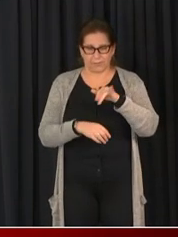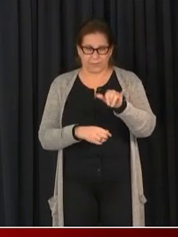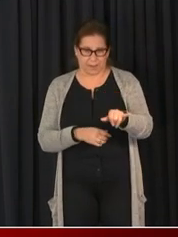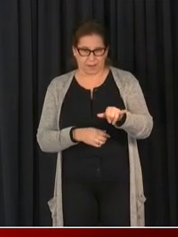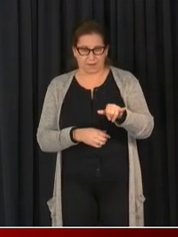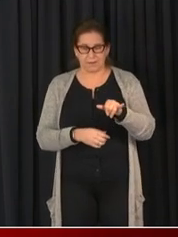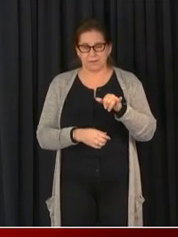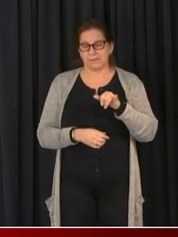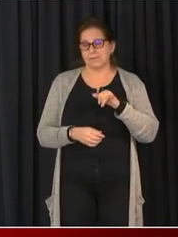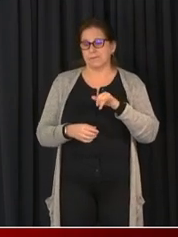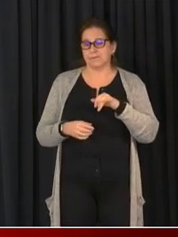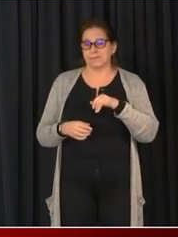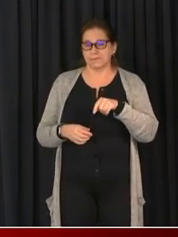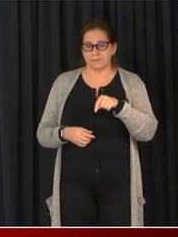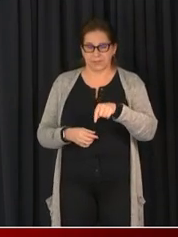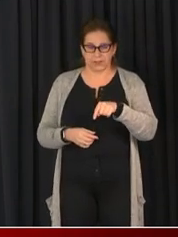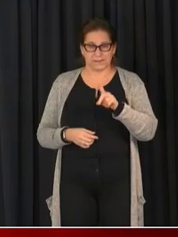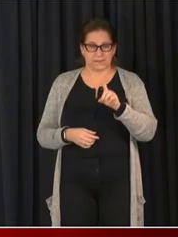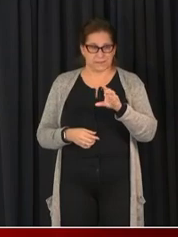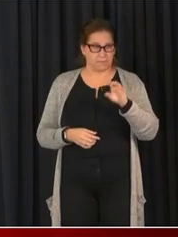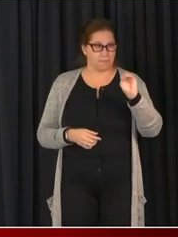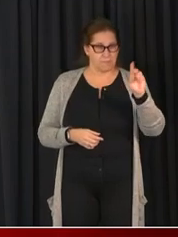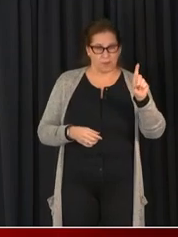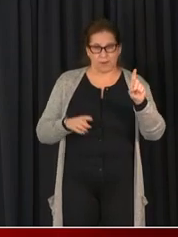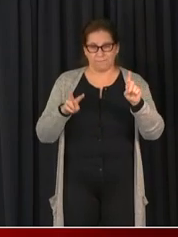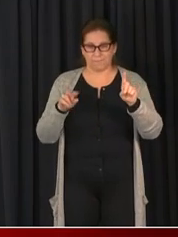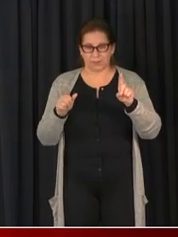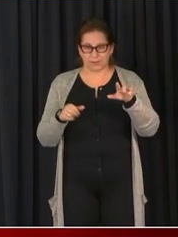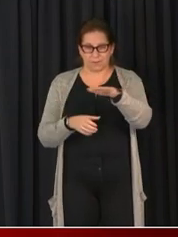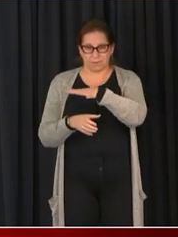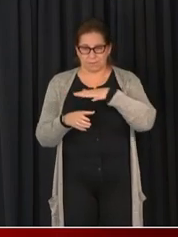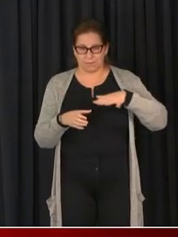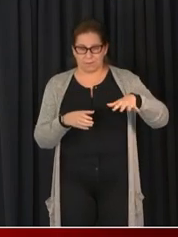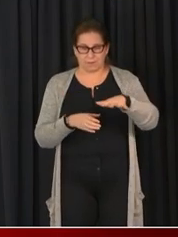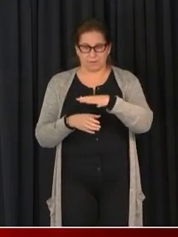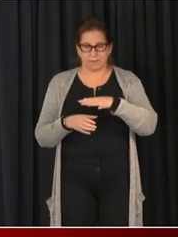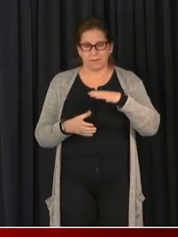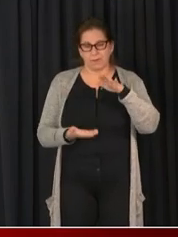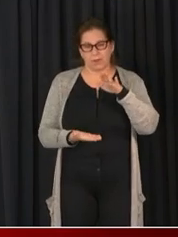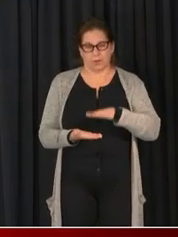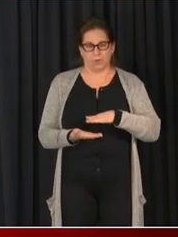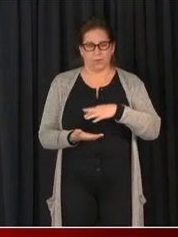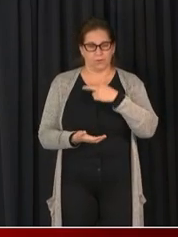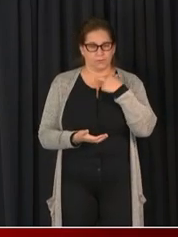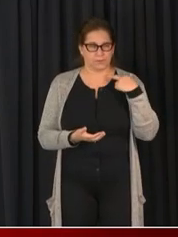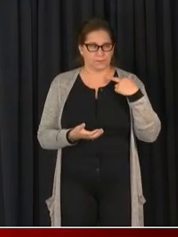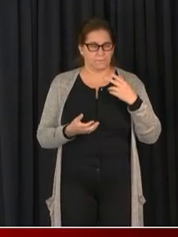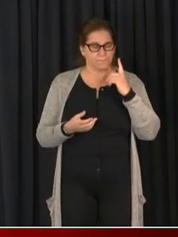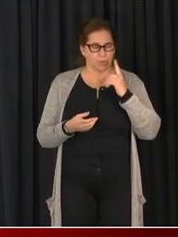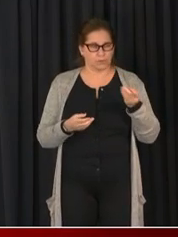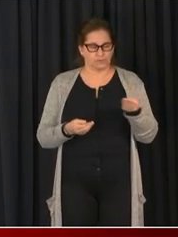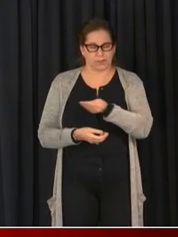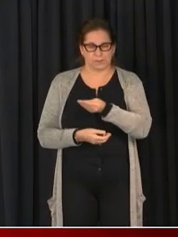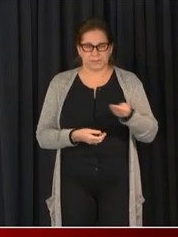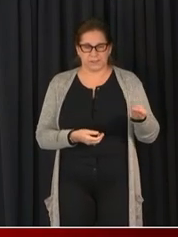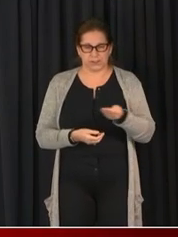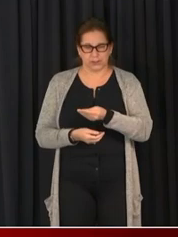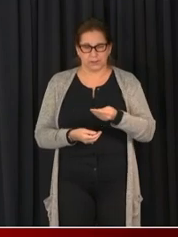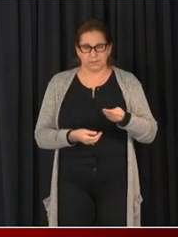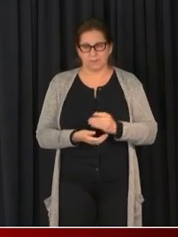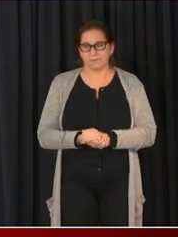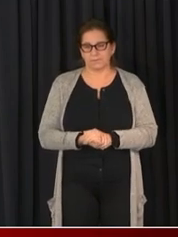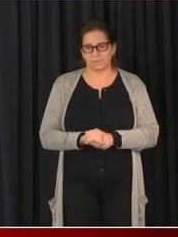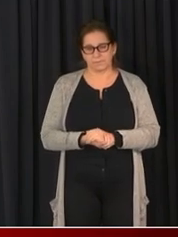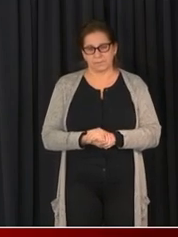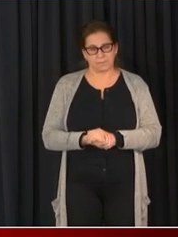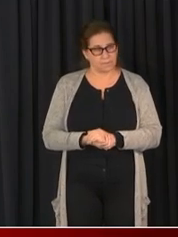and Virginia, who we think are low risk based on the level of COVID transmission in their community. Is